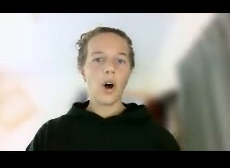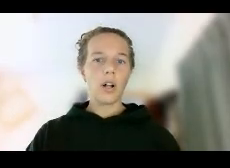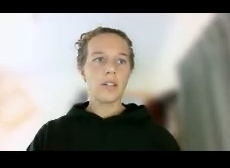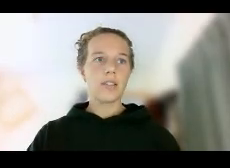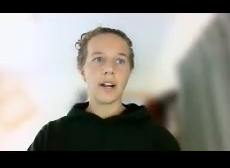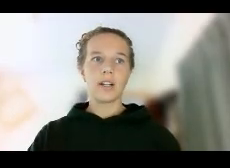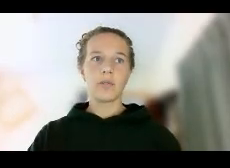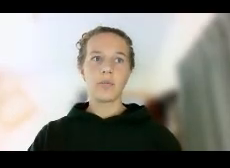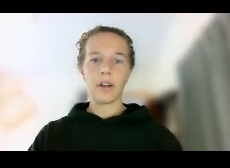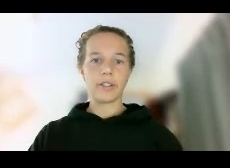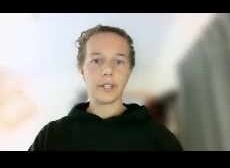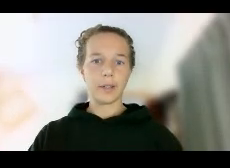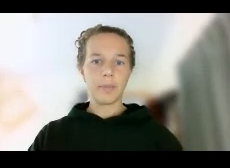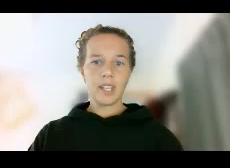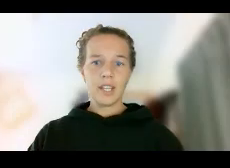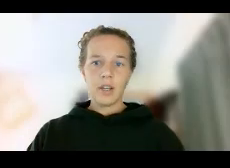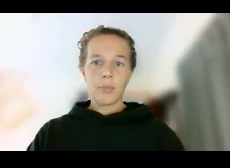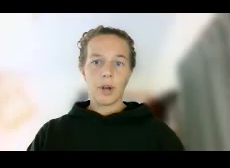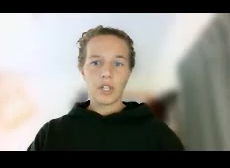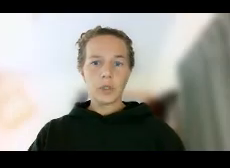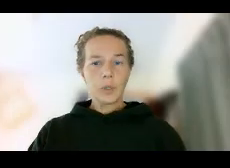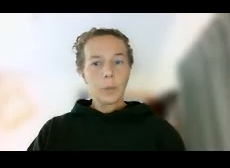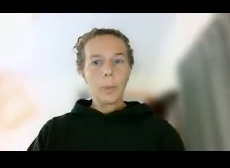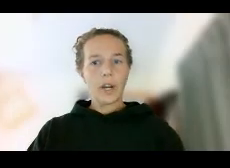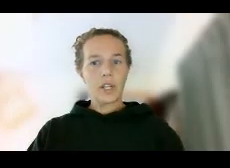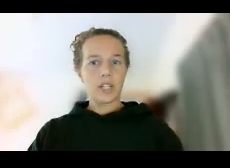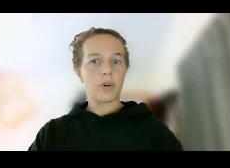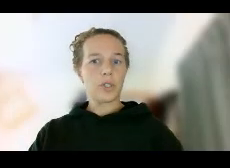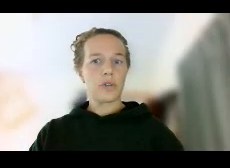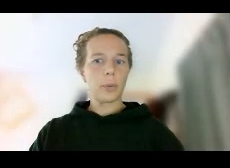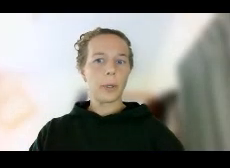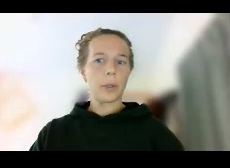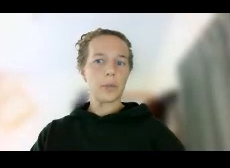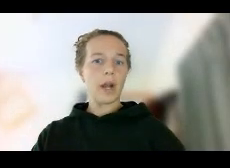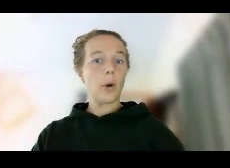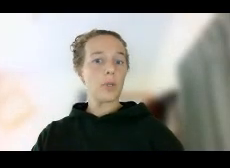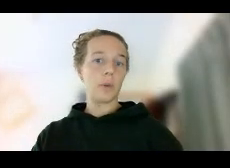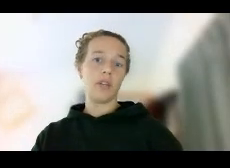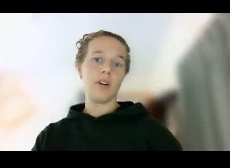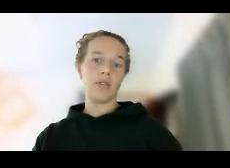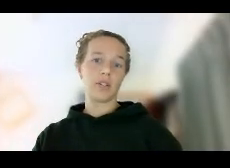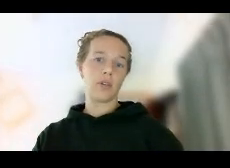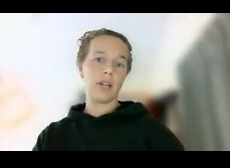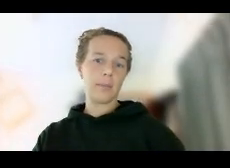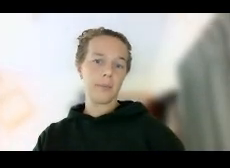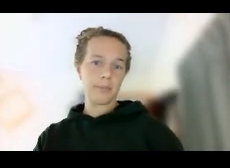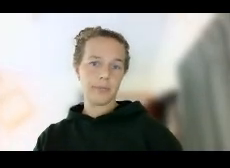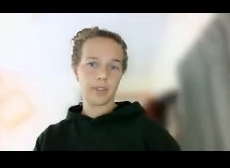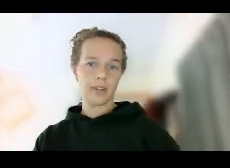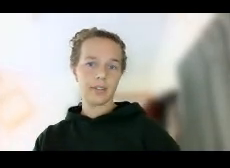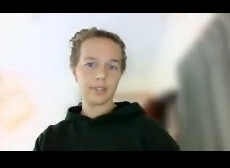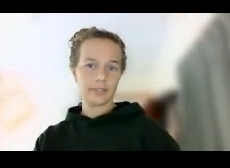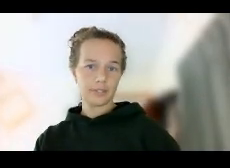Yeah, and it all started with monitoring. Project Watershed's forage fish work goes back almost 25 years